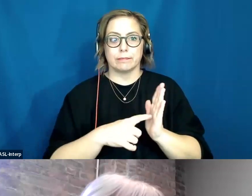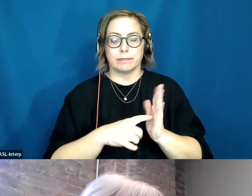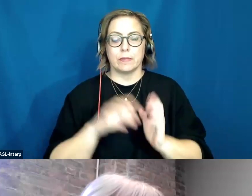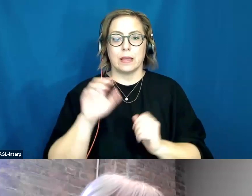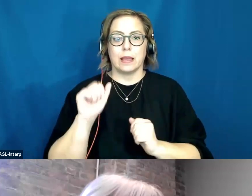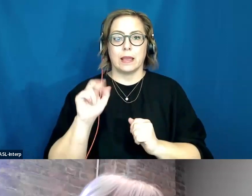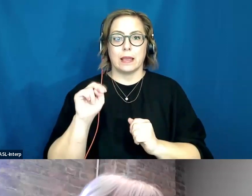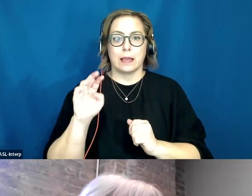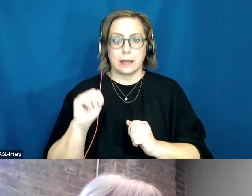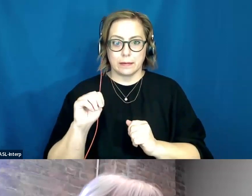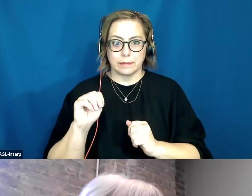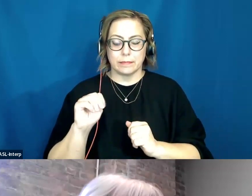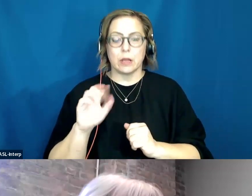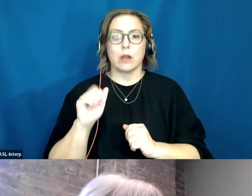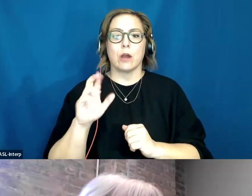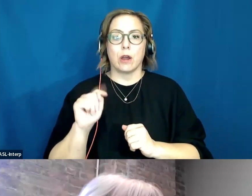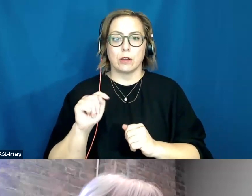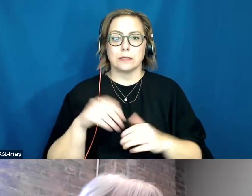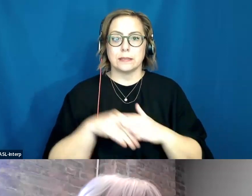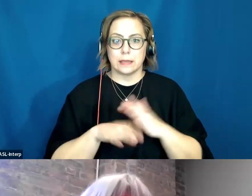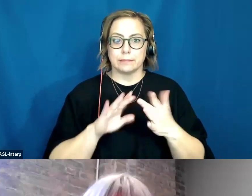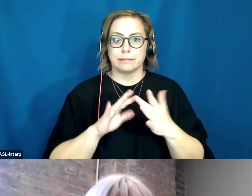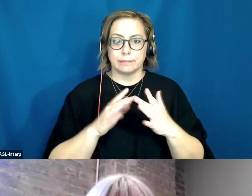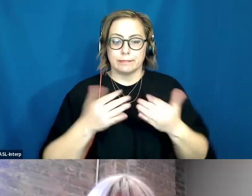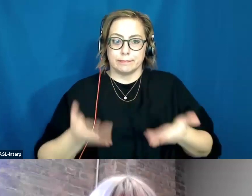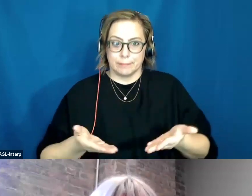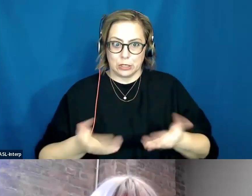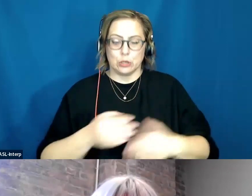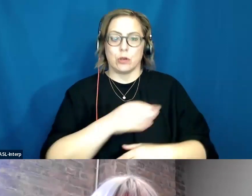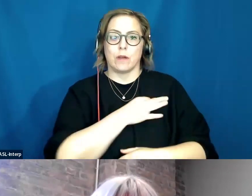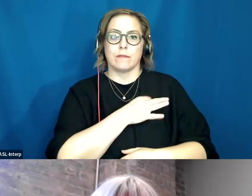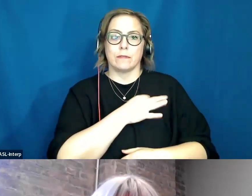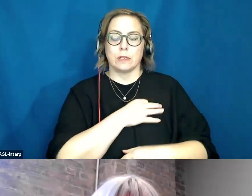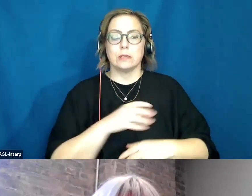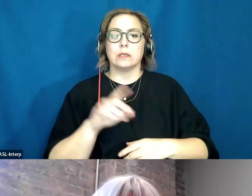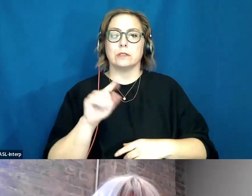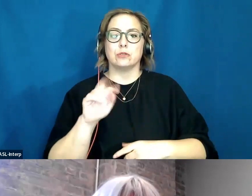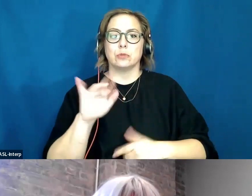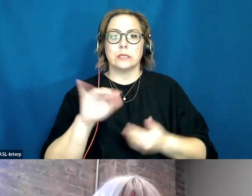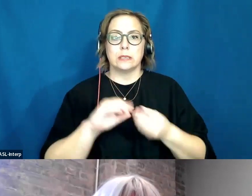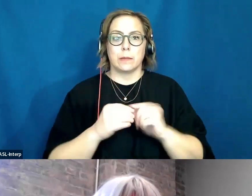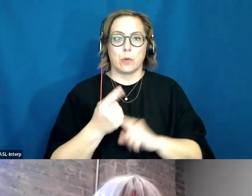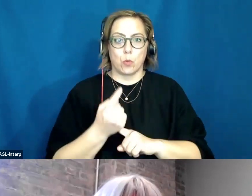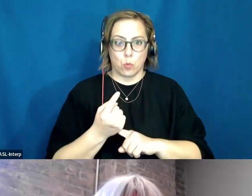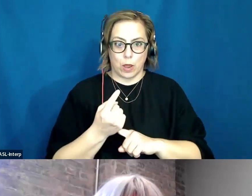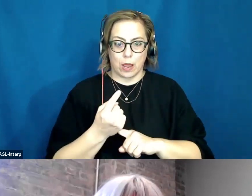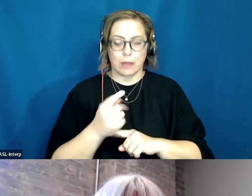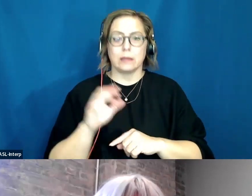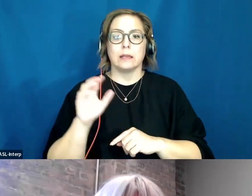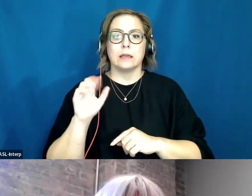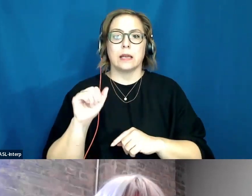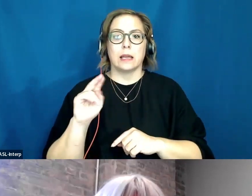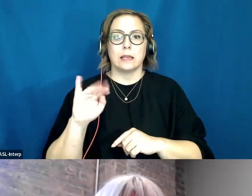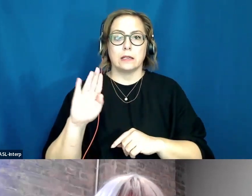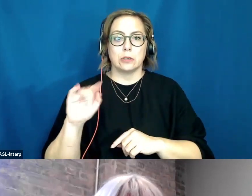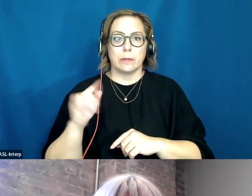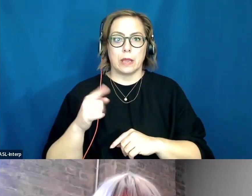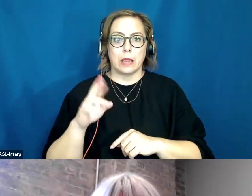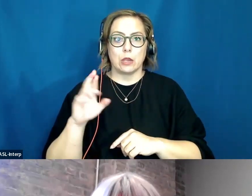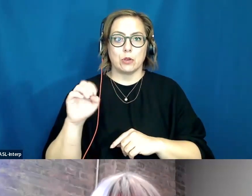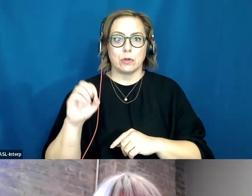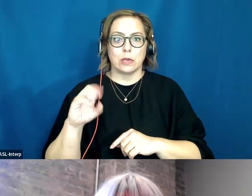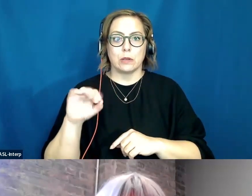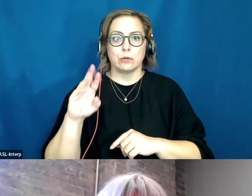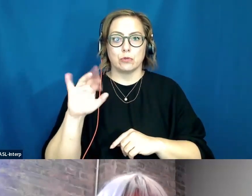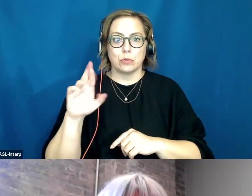A&M, which is Arts Accessibility Network Manitoba, which is where I'm sitting, is located on Treaty 1 territory and the traditional territory of the Anishinaabe, Cree,